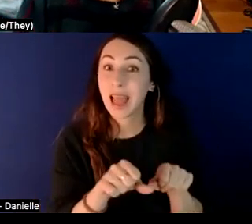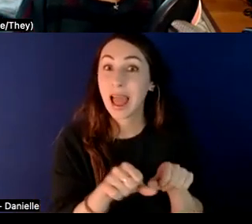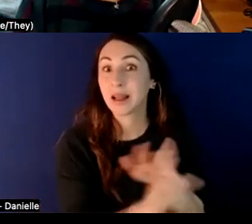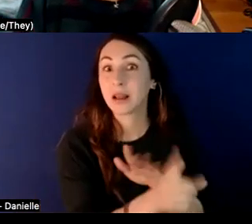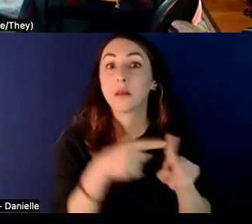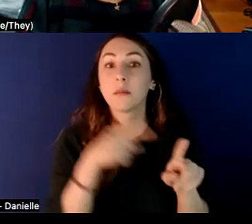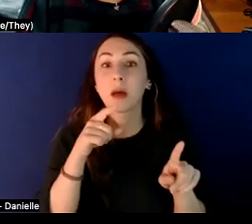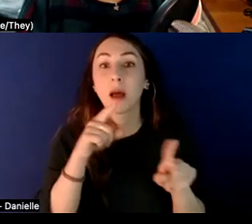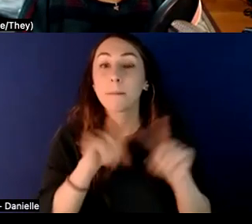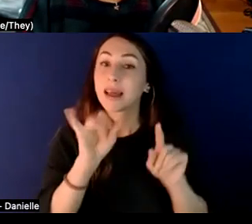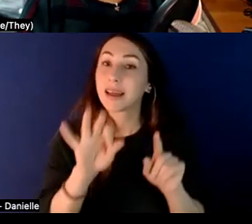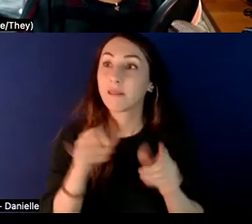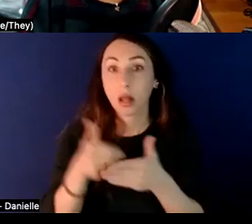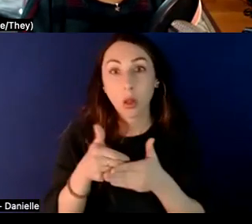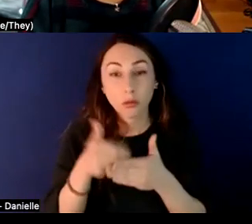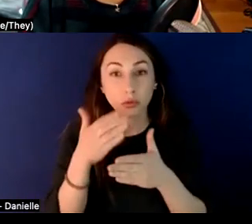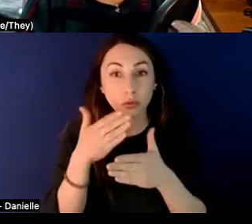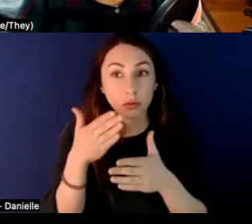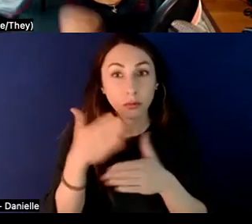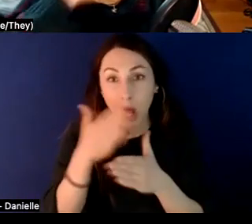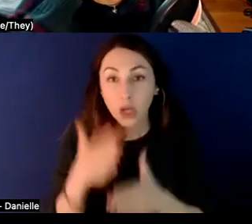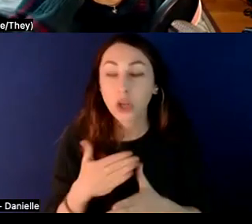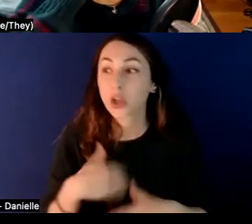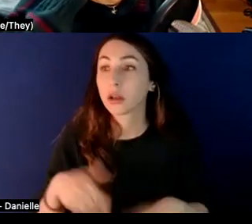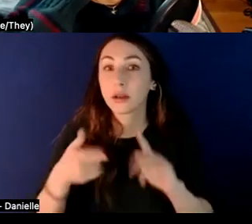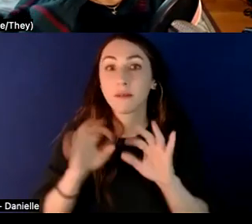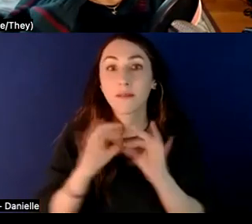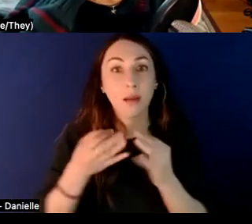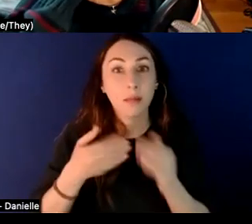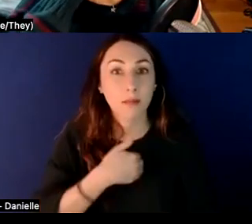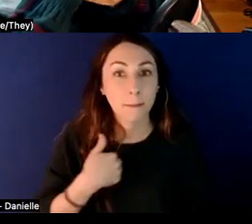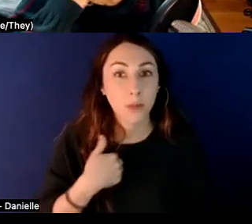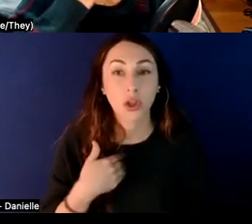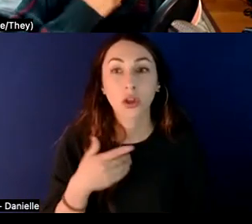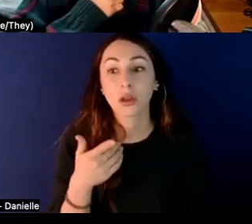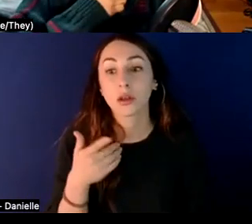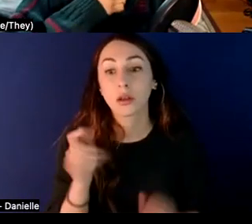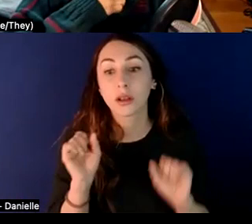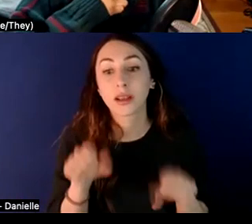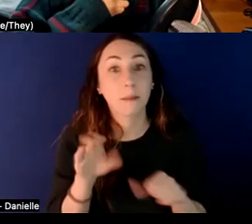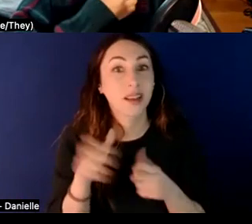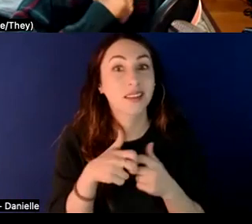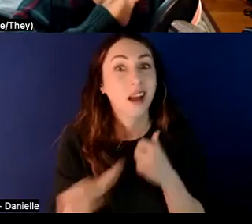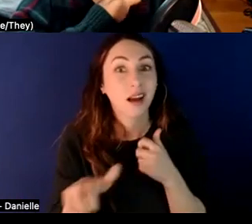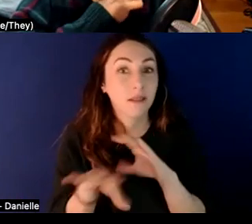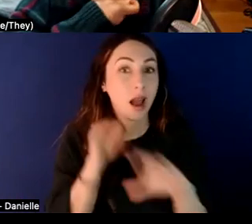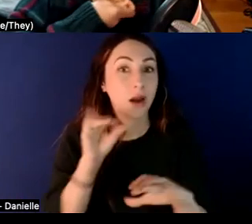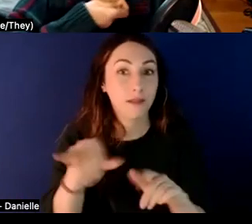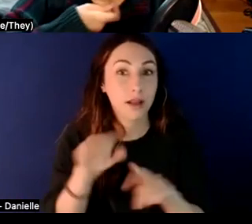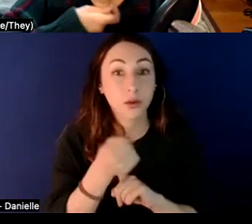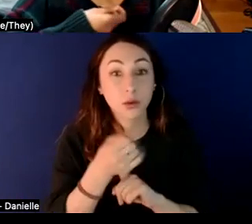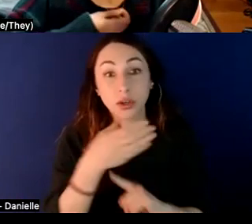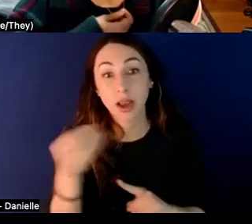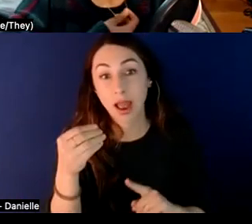close relationship, an intimate partner, a family member, someone that you depend on, then it can be very, very difficult to get out of it. And it can be